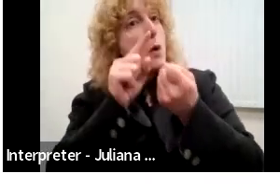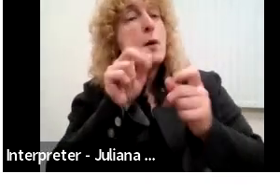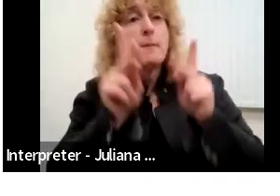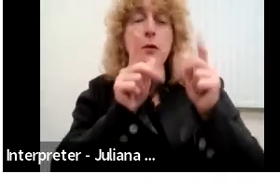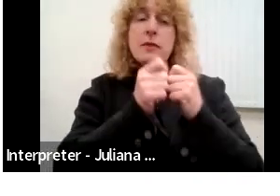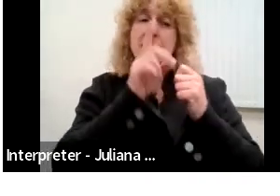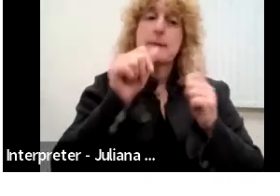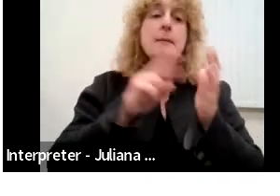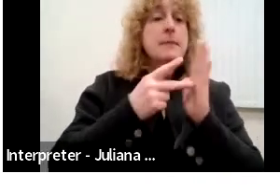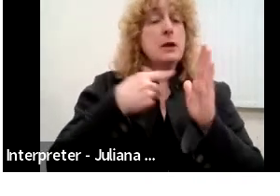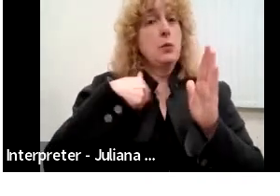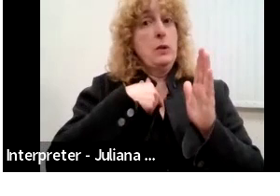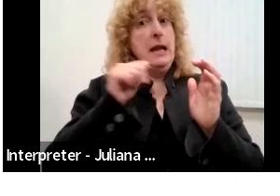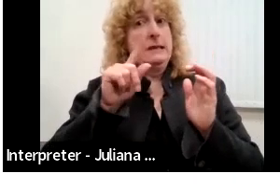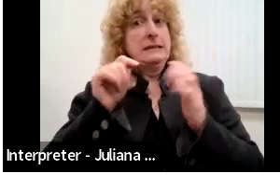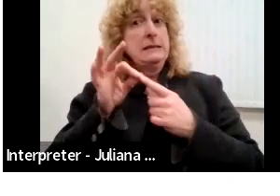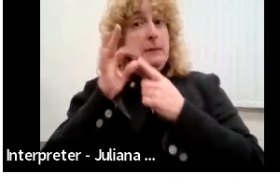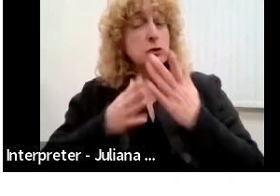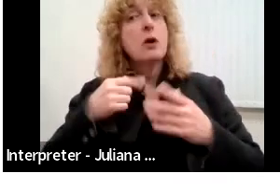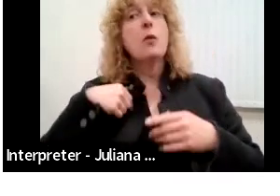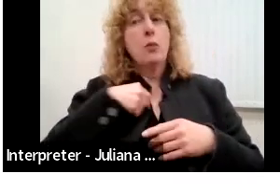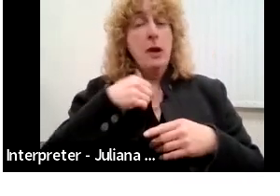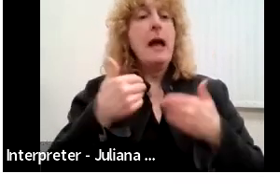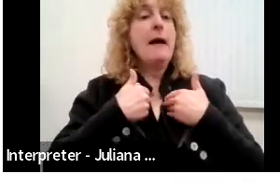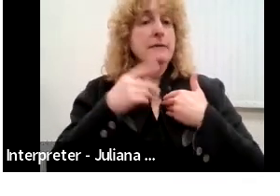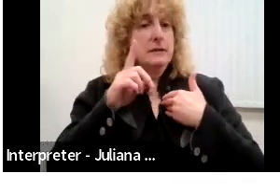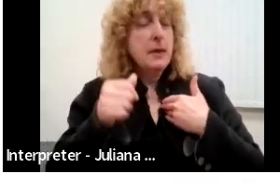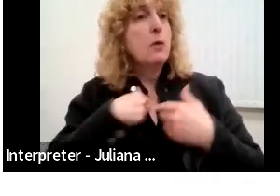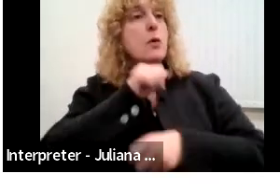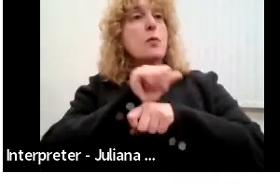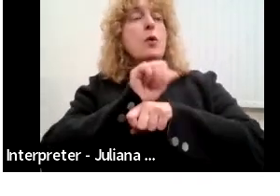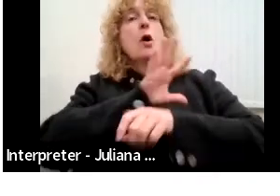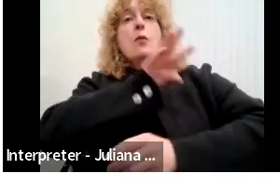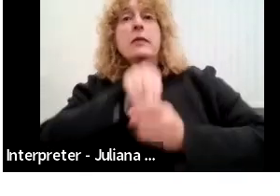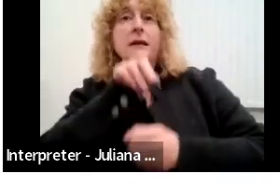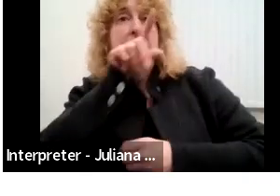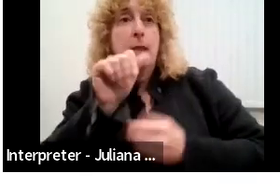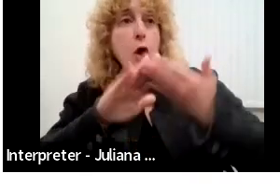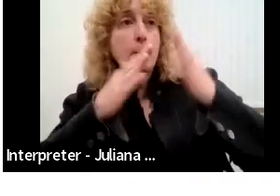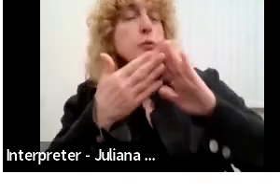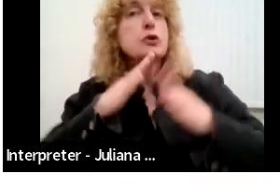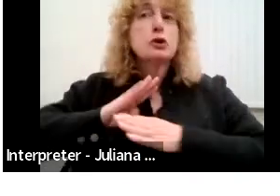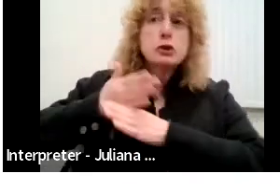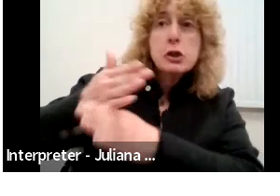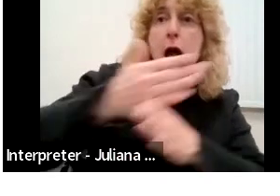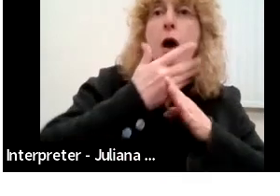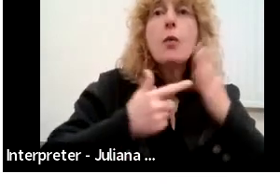with disabilities. And we're working in the disability community and sharing what we know and learning from each